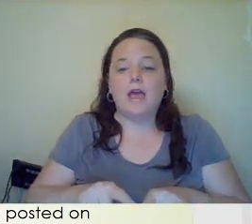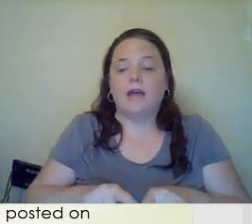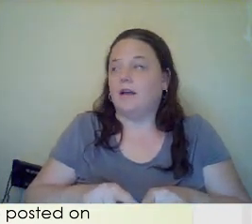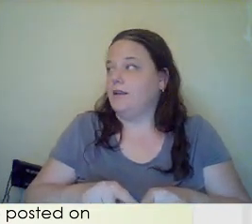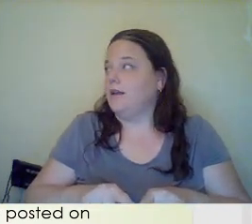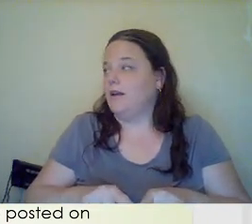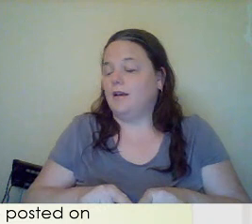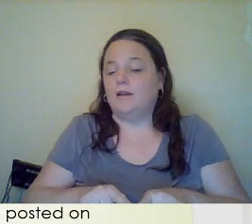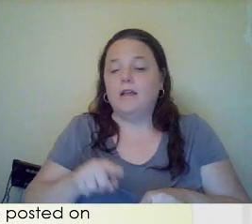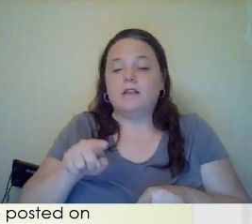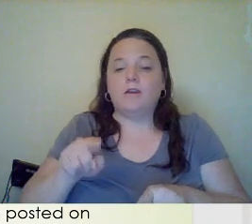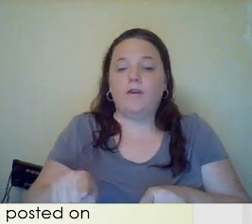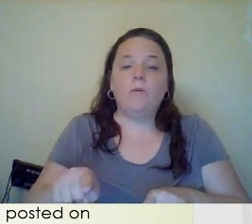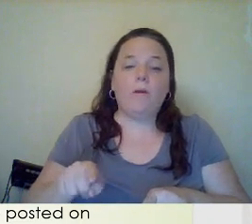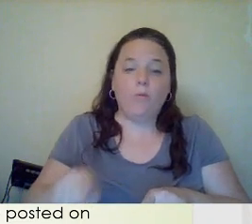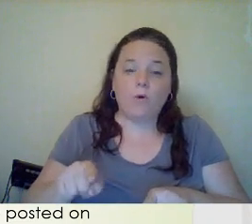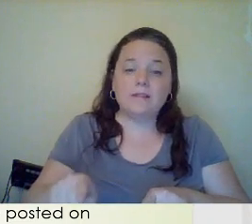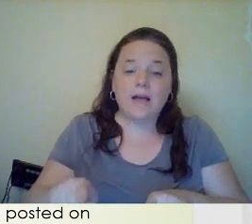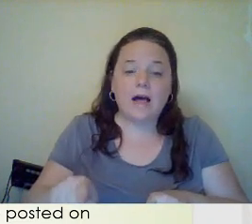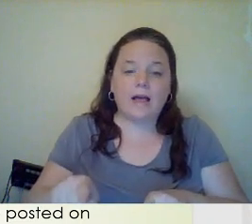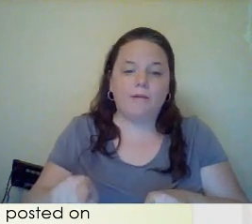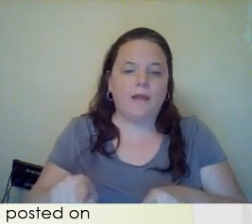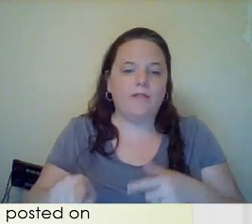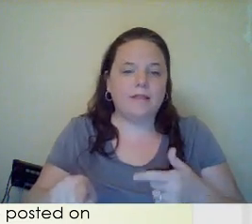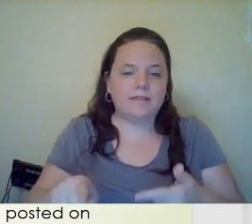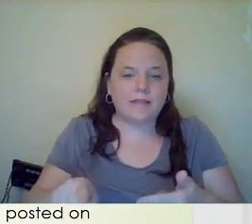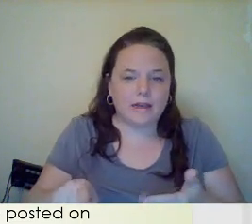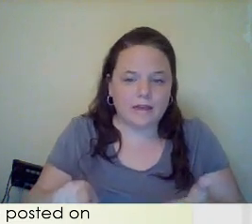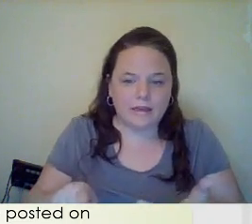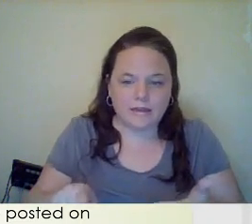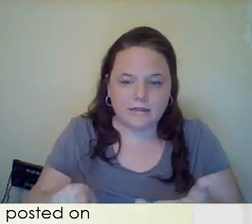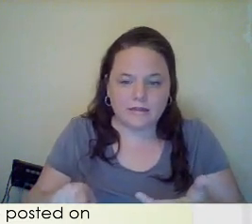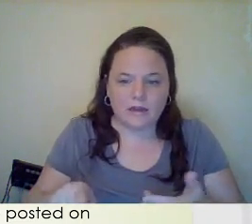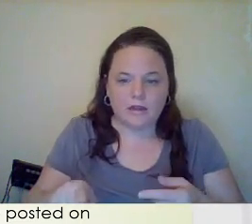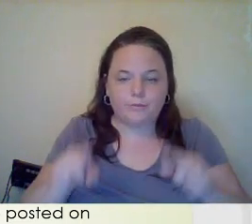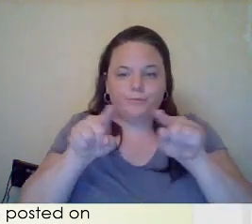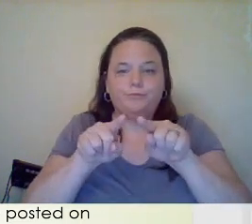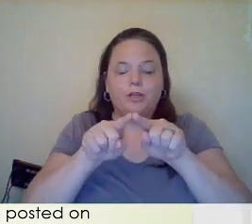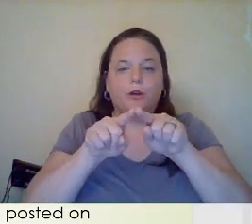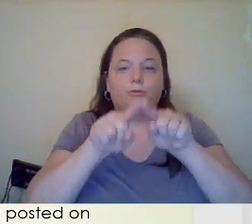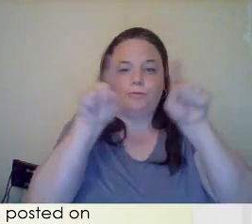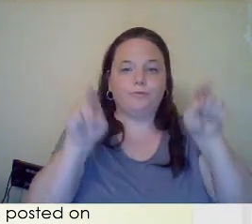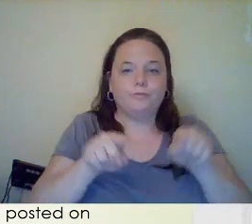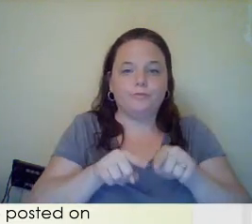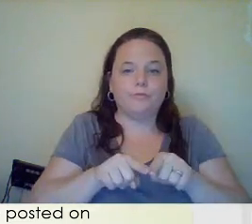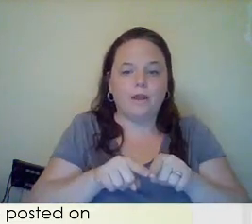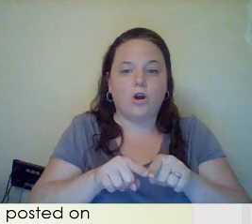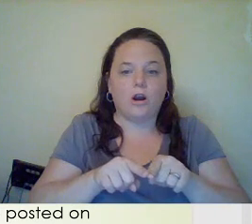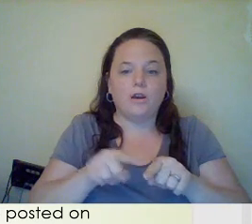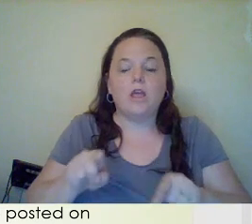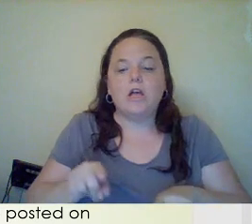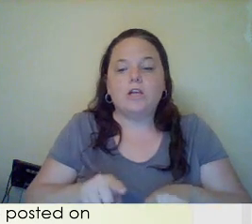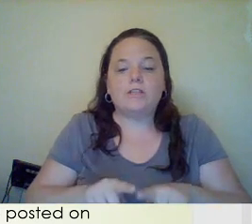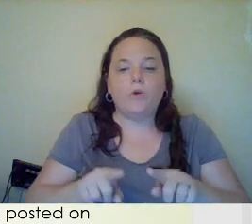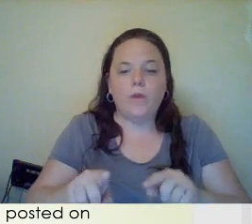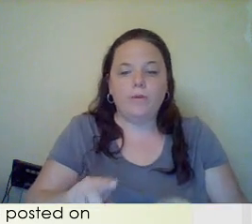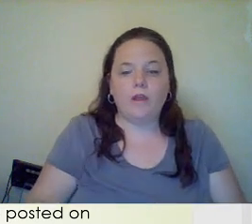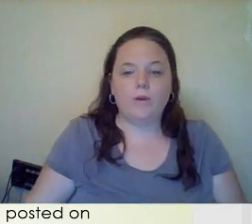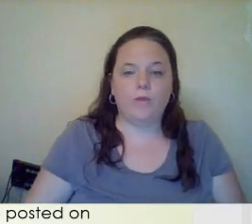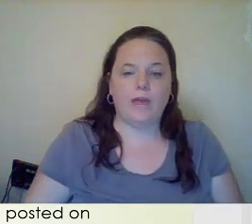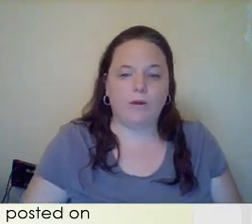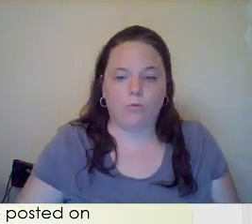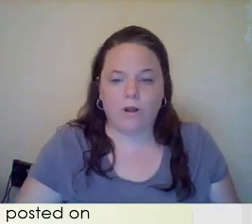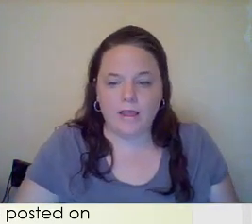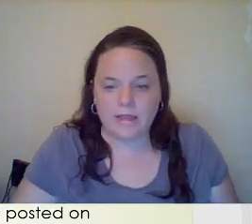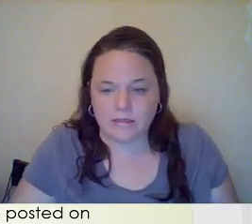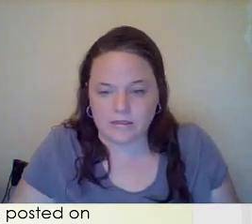I had to show them. So he went up one time and then signed, made a heart. So we would